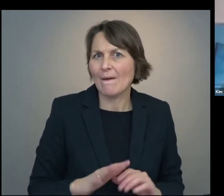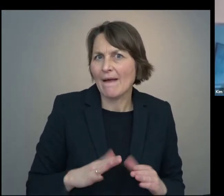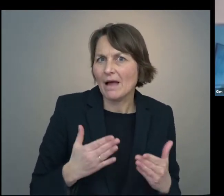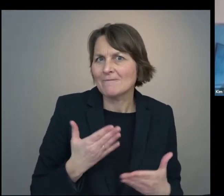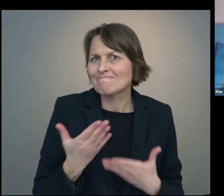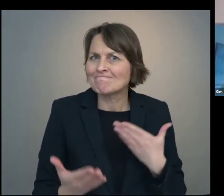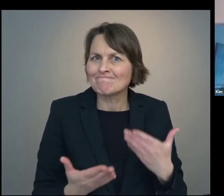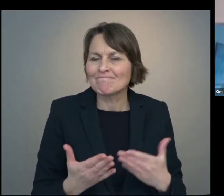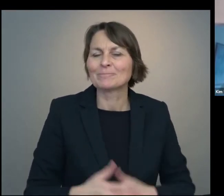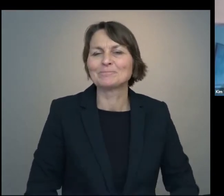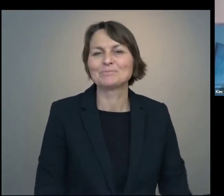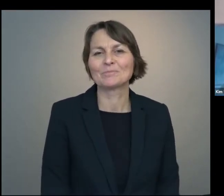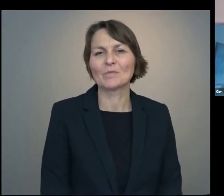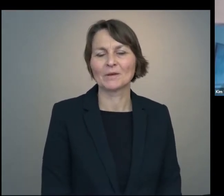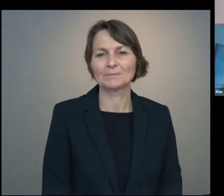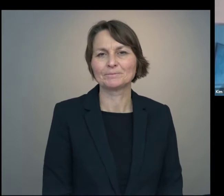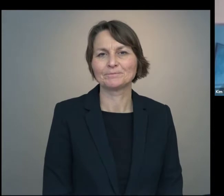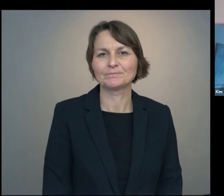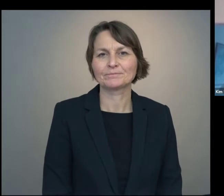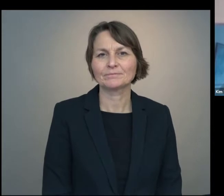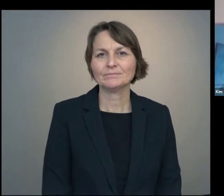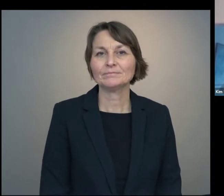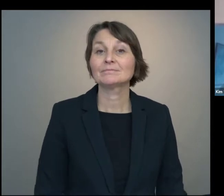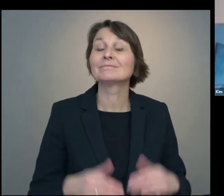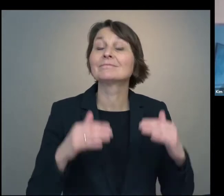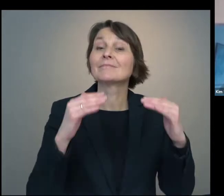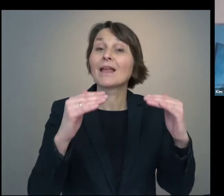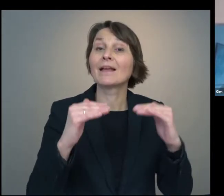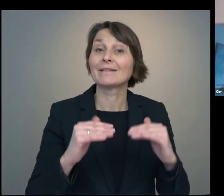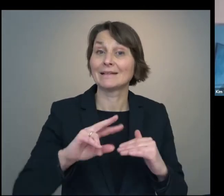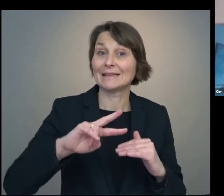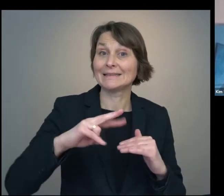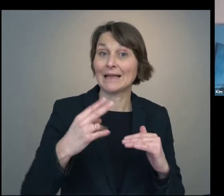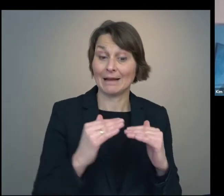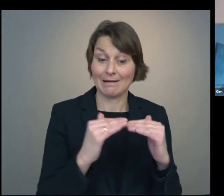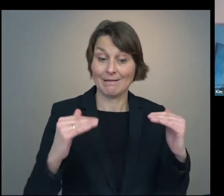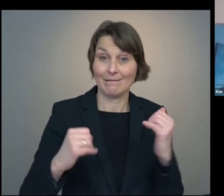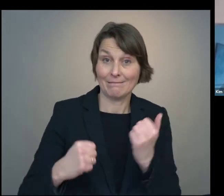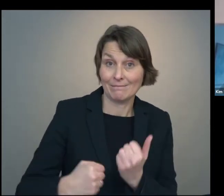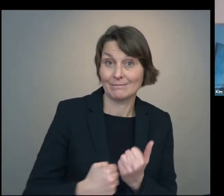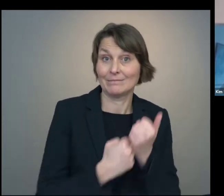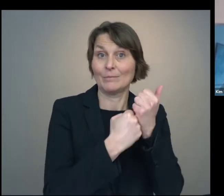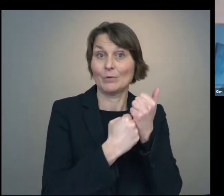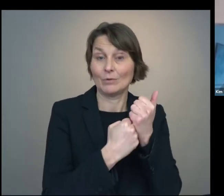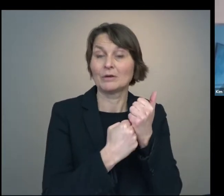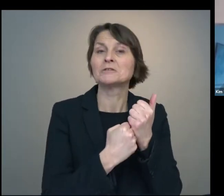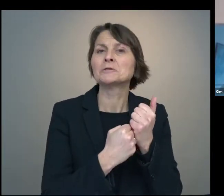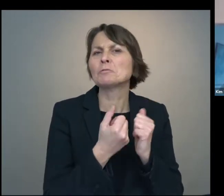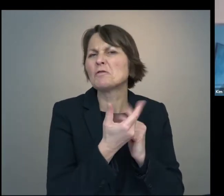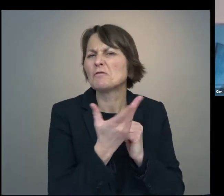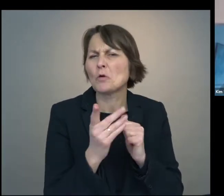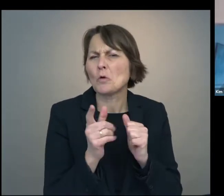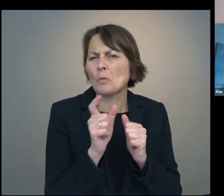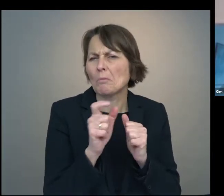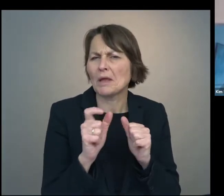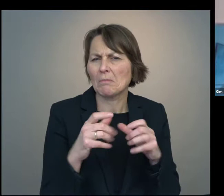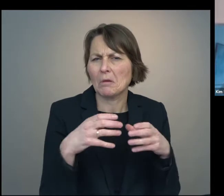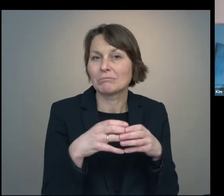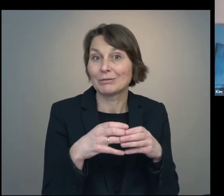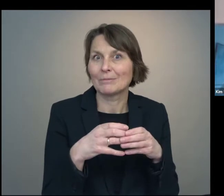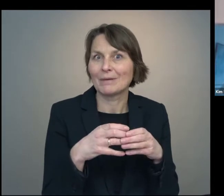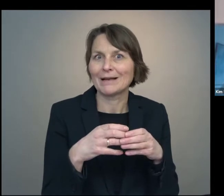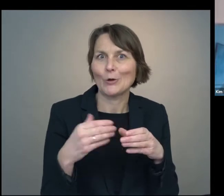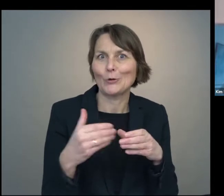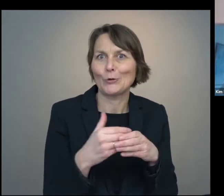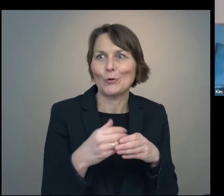what you can do with it. And then we have our second level support as well, with a couple of people on it, and we're